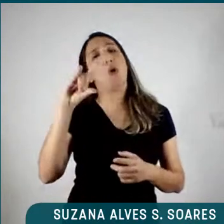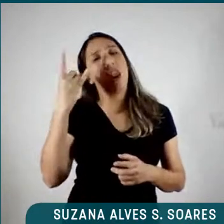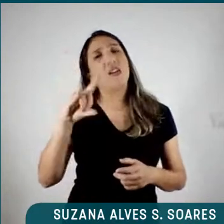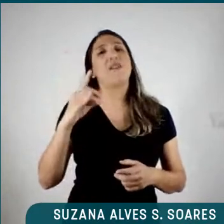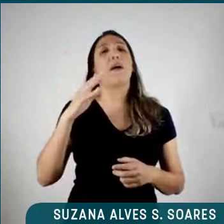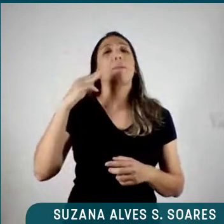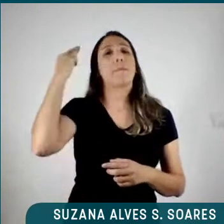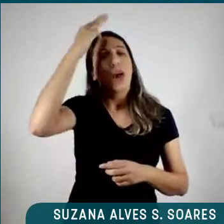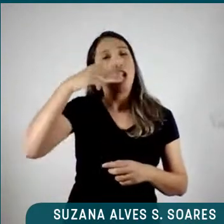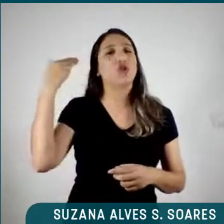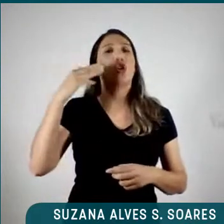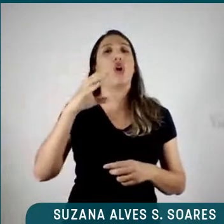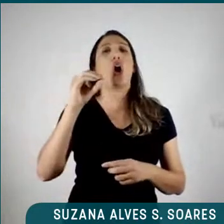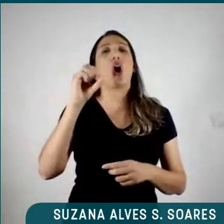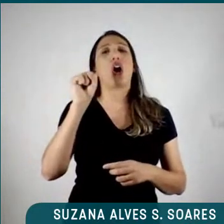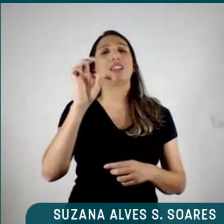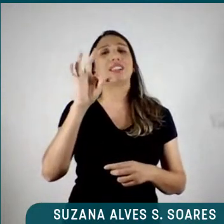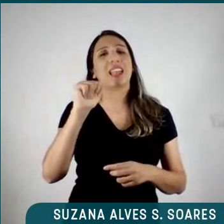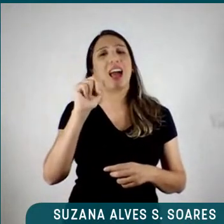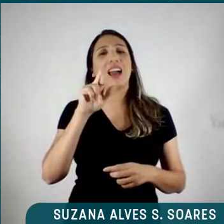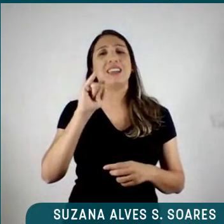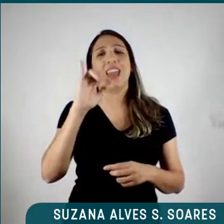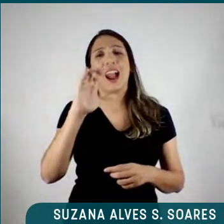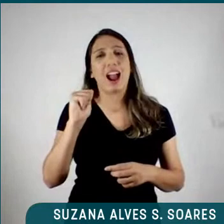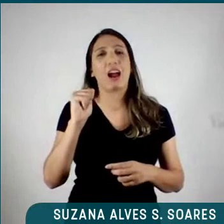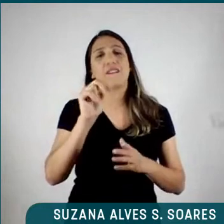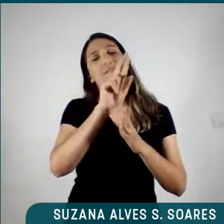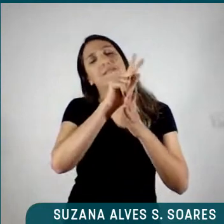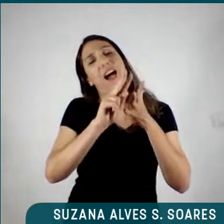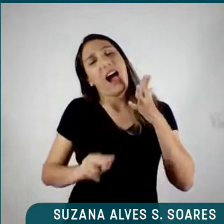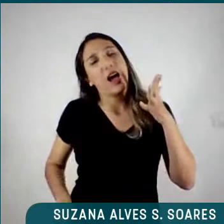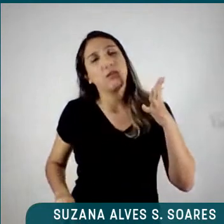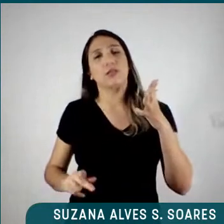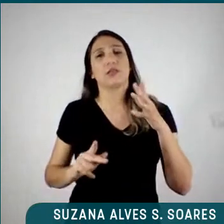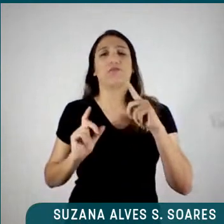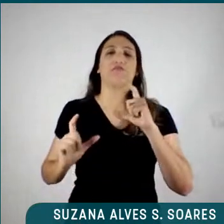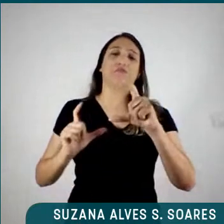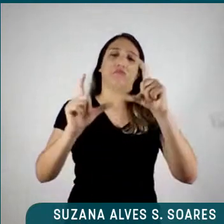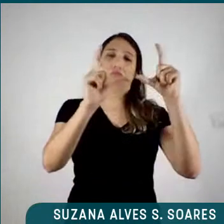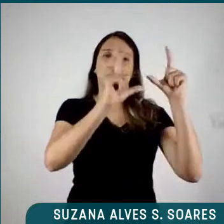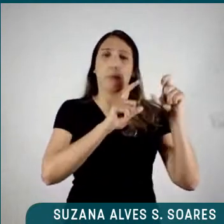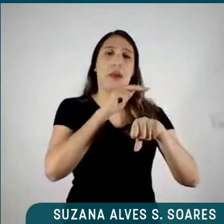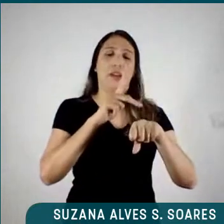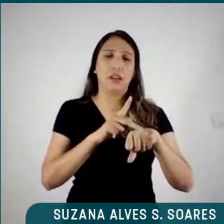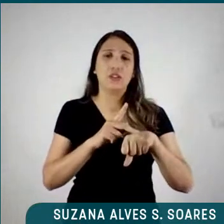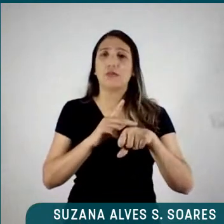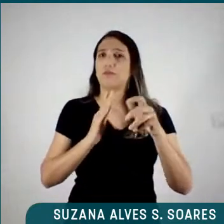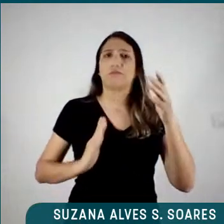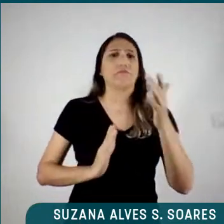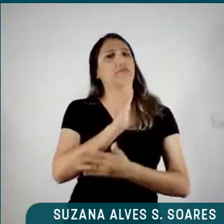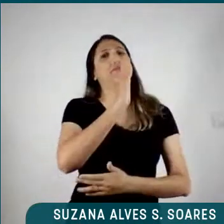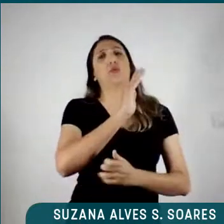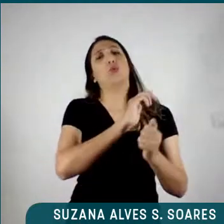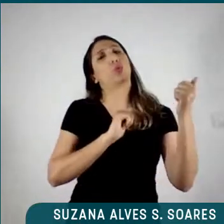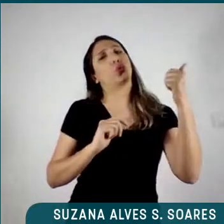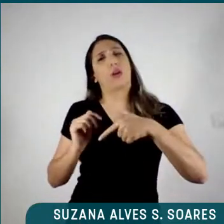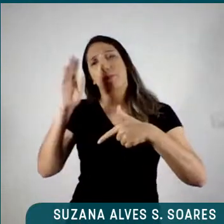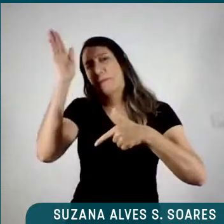Latin America parliaments. We have Bolivia, Mexico, and Costa Rica